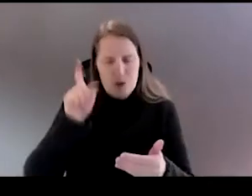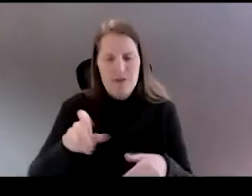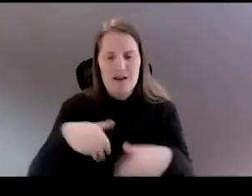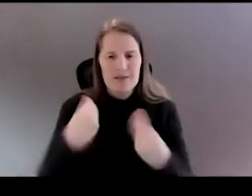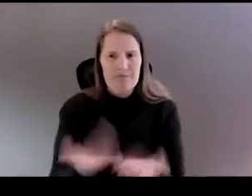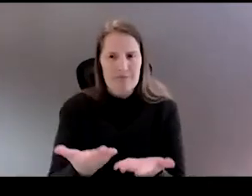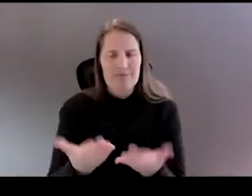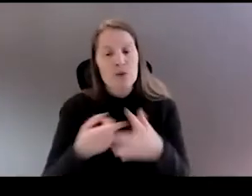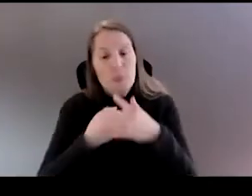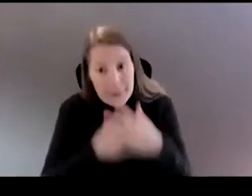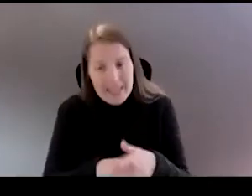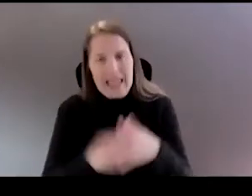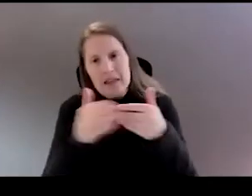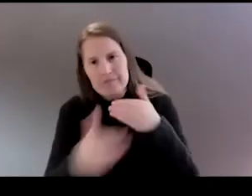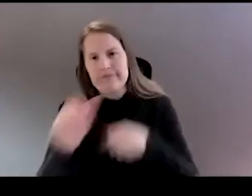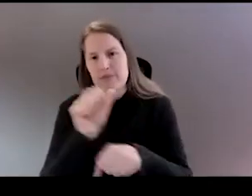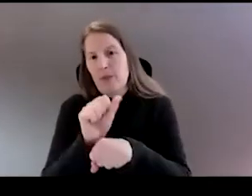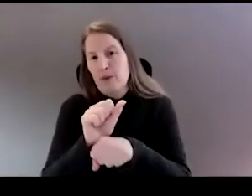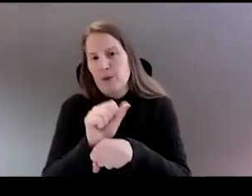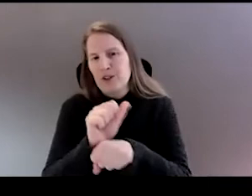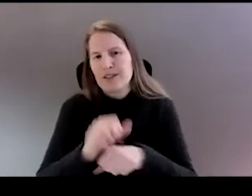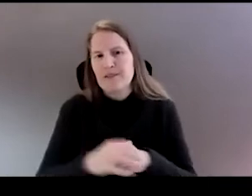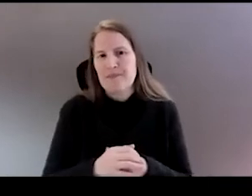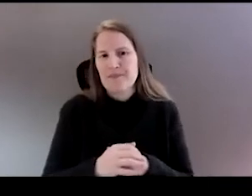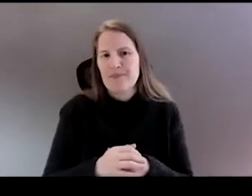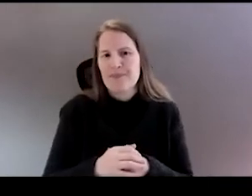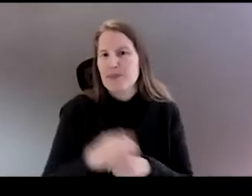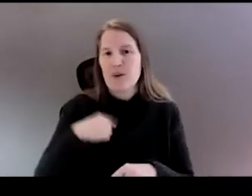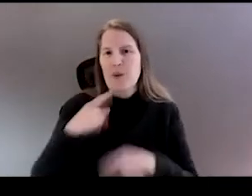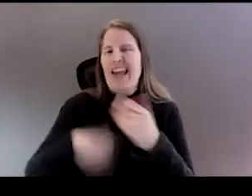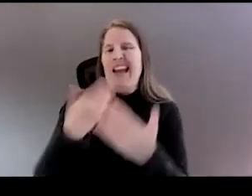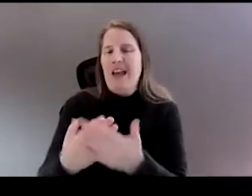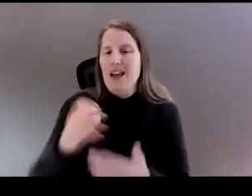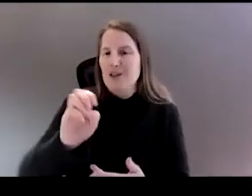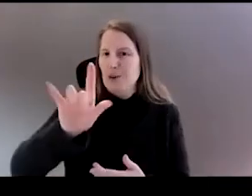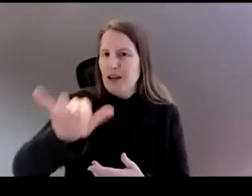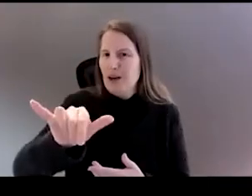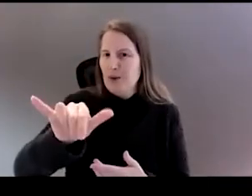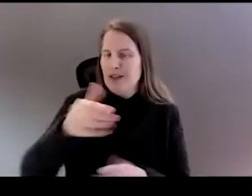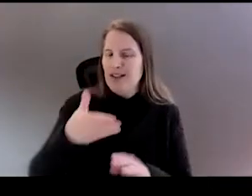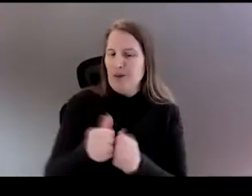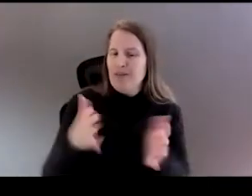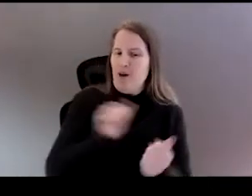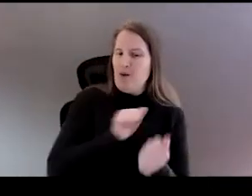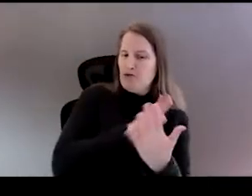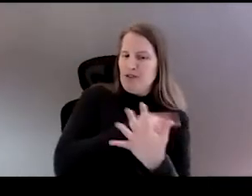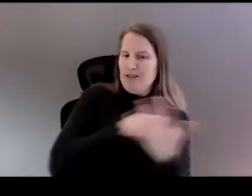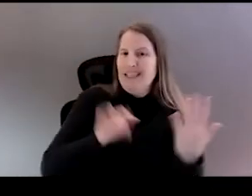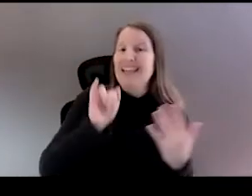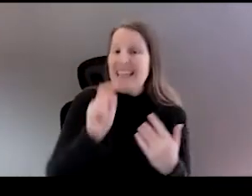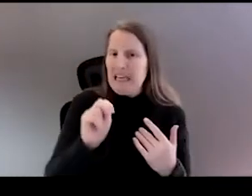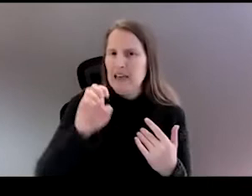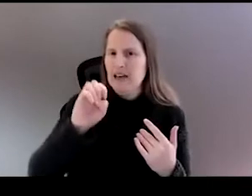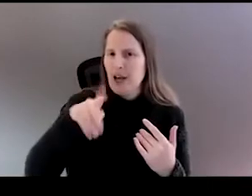that is needed after that. I don't think we can get to equity before addressing some of the inequities that have created